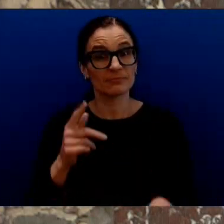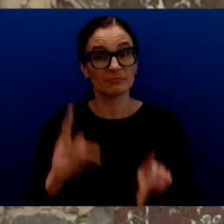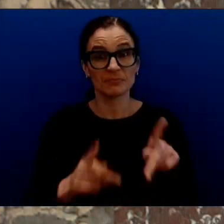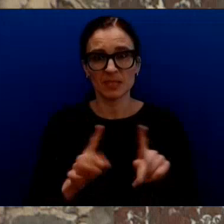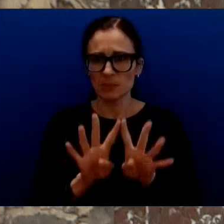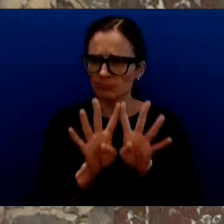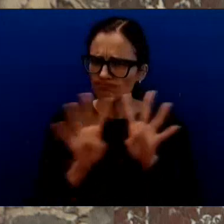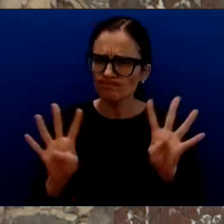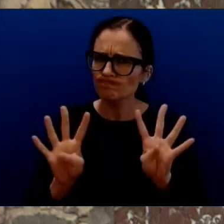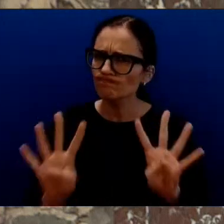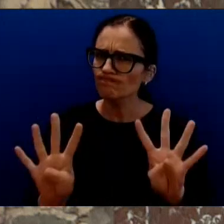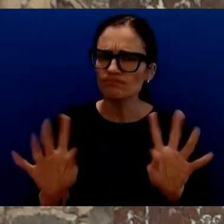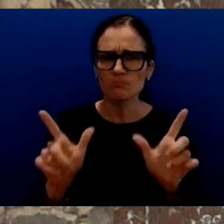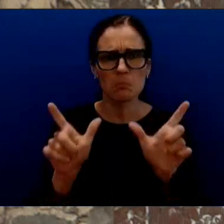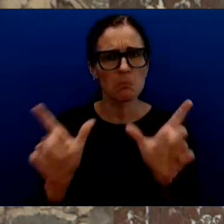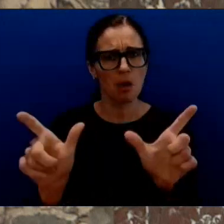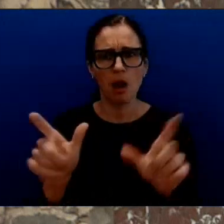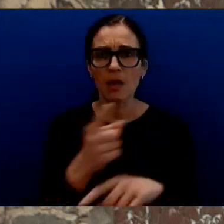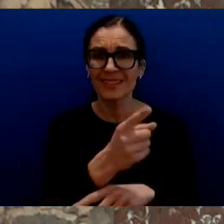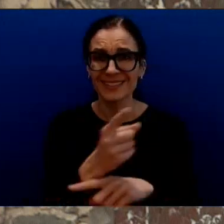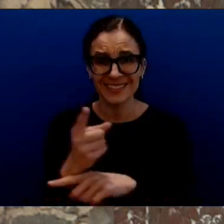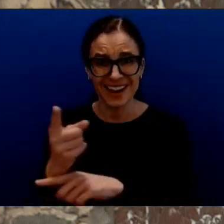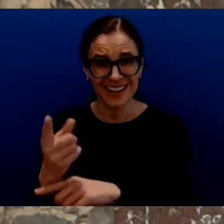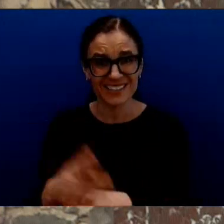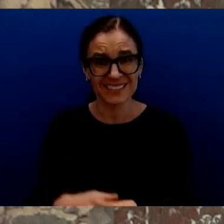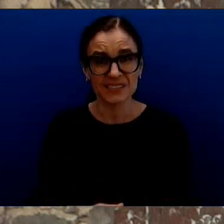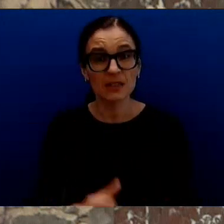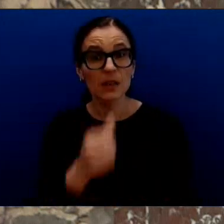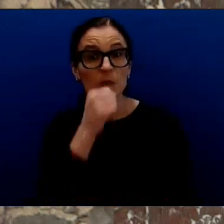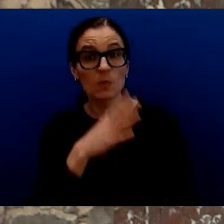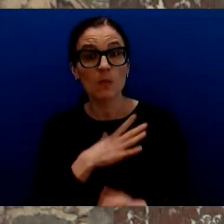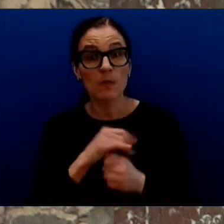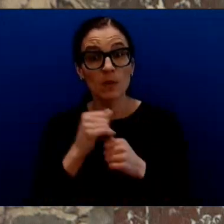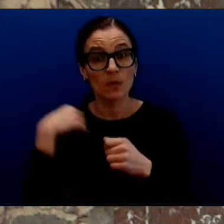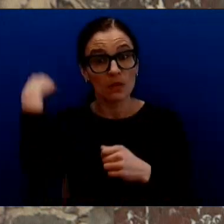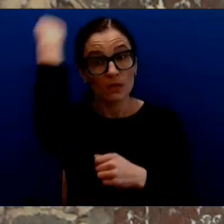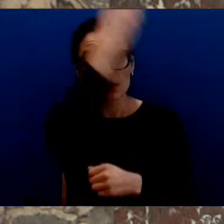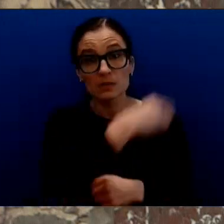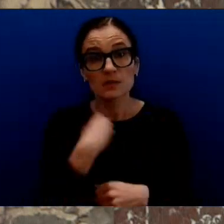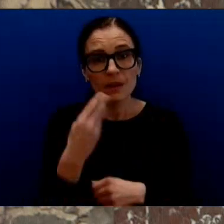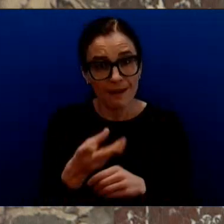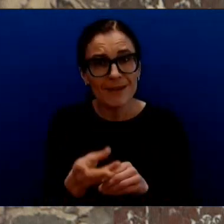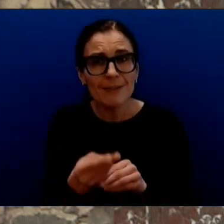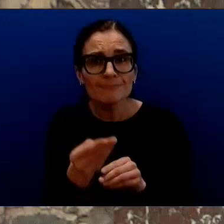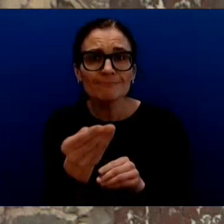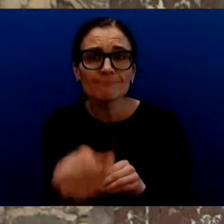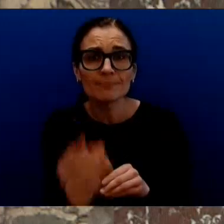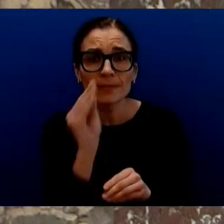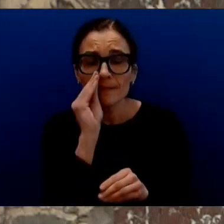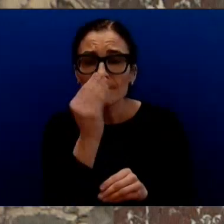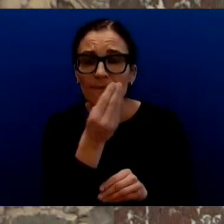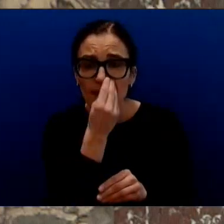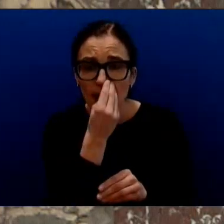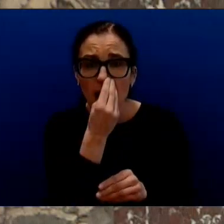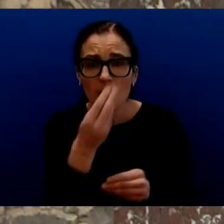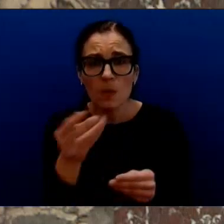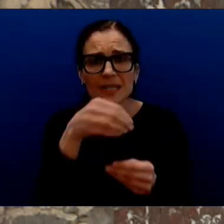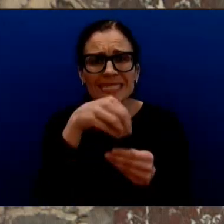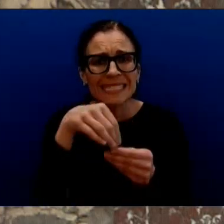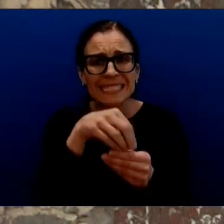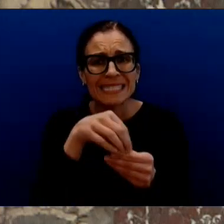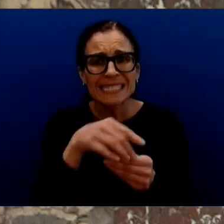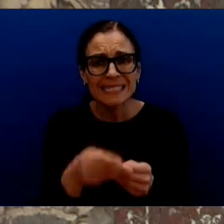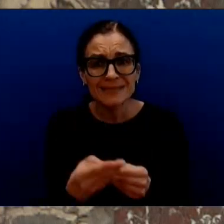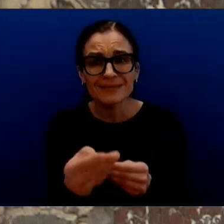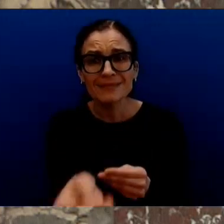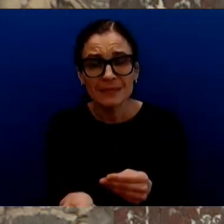invader saying, quote, "Put these seeds in your pocket so at least sunflowers will grow when you fall." Honourable Speaker,